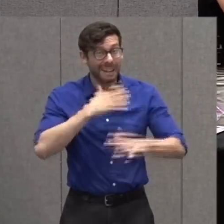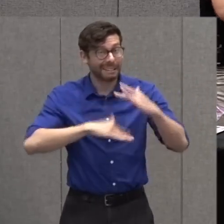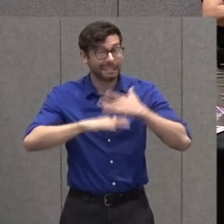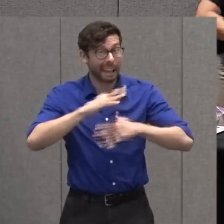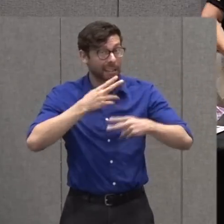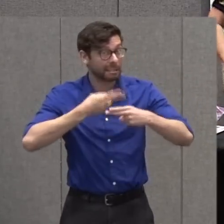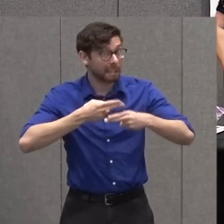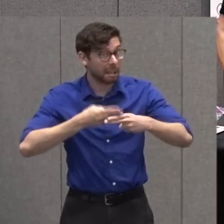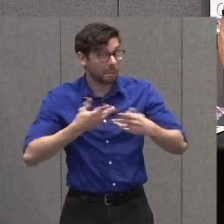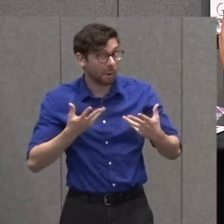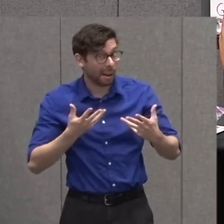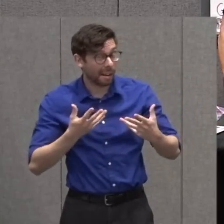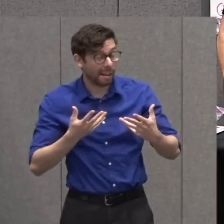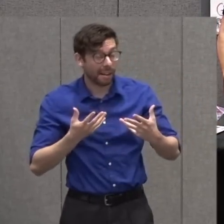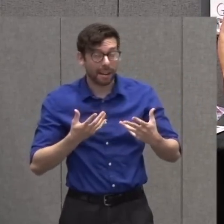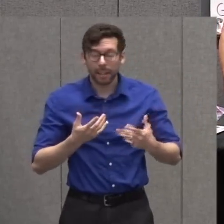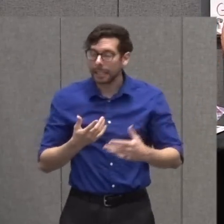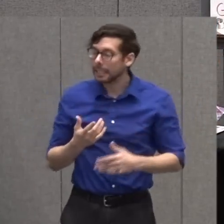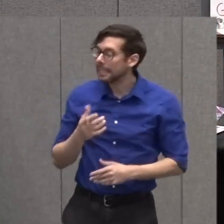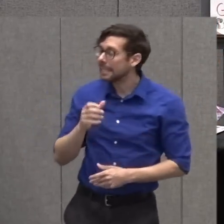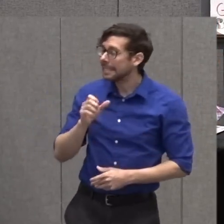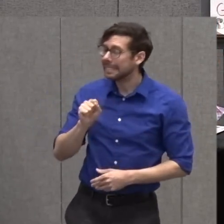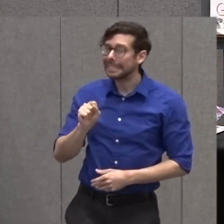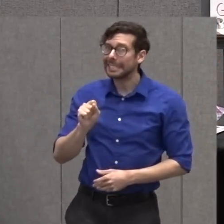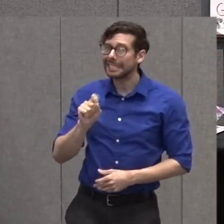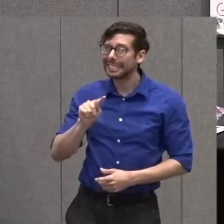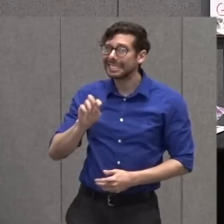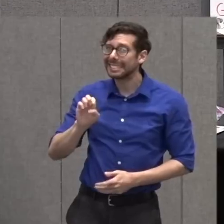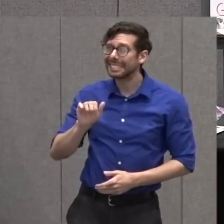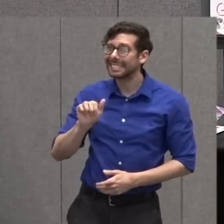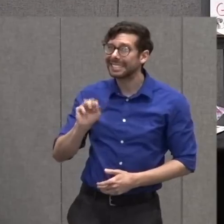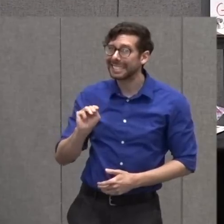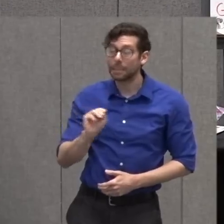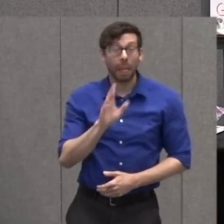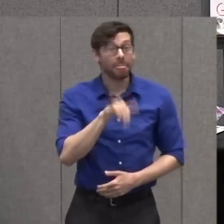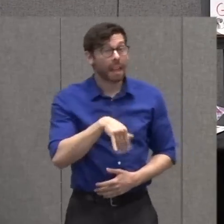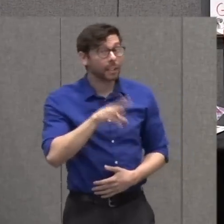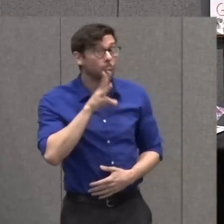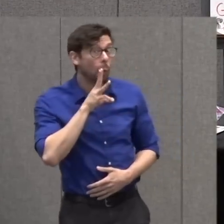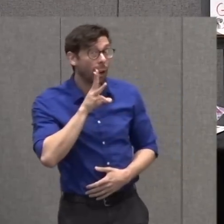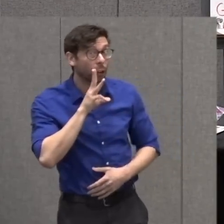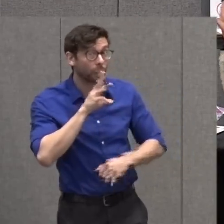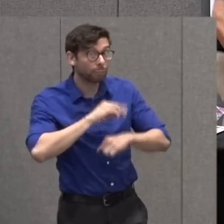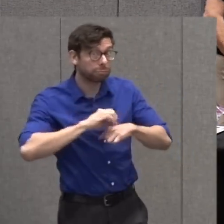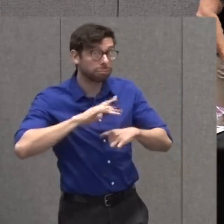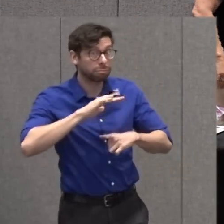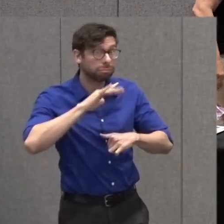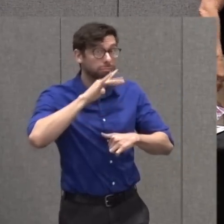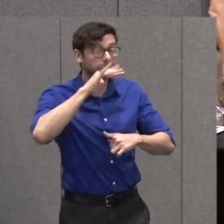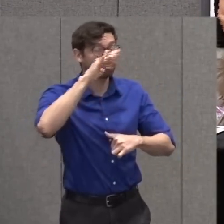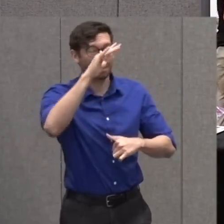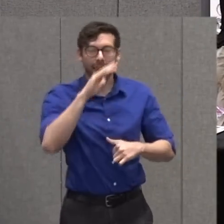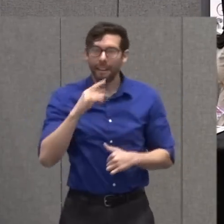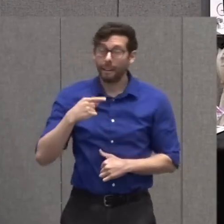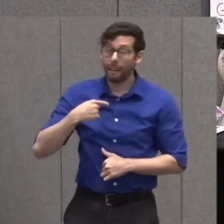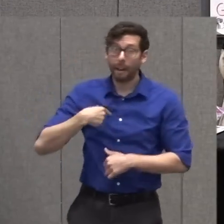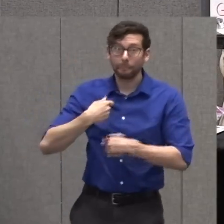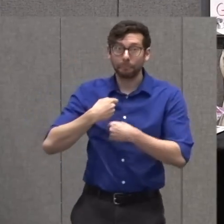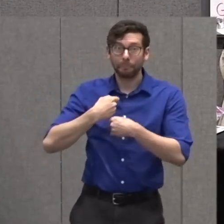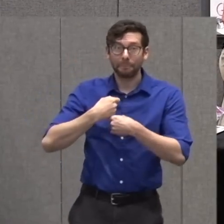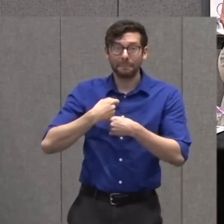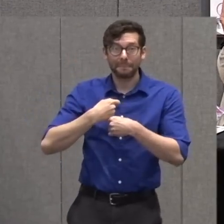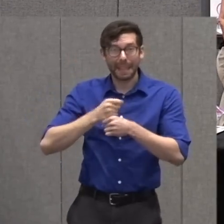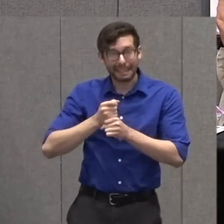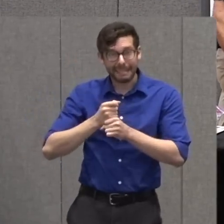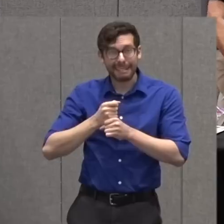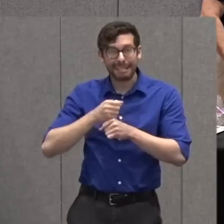Would steam be? Steam is water vapor. When Yes. I make tea and the tea kettle starts